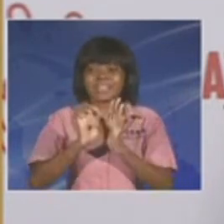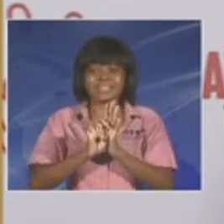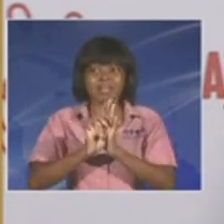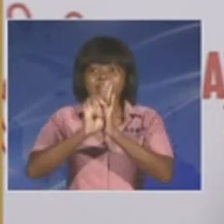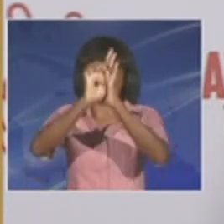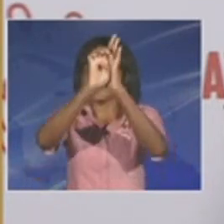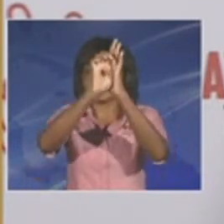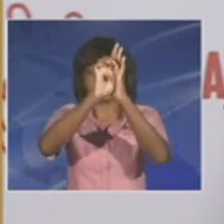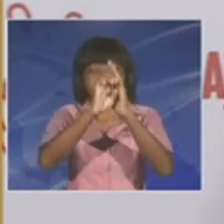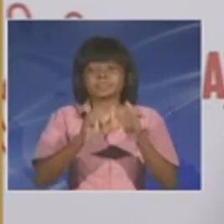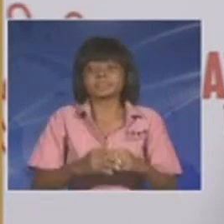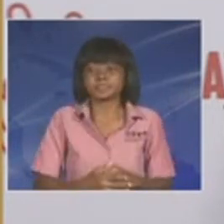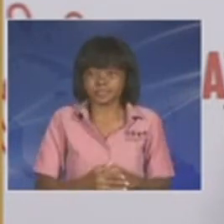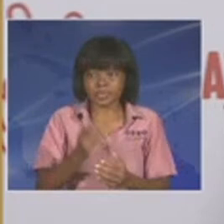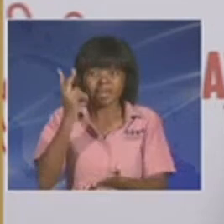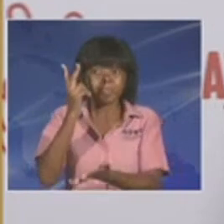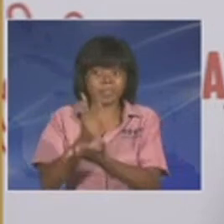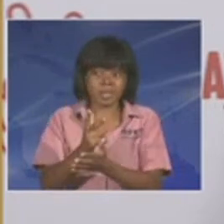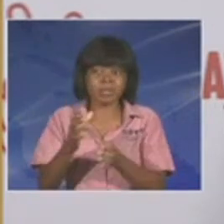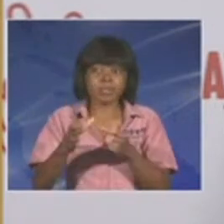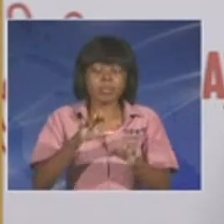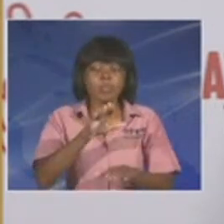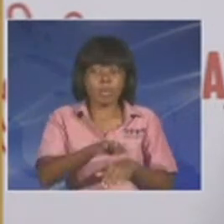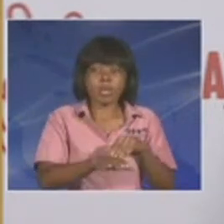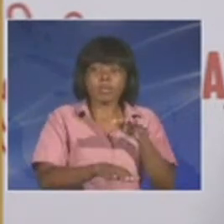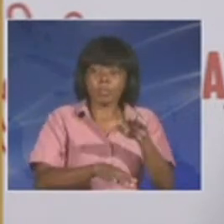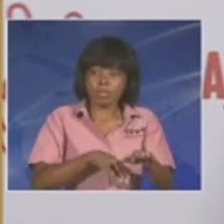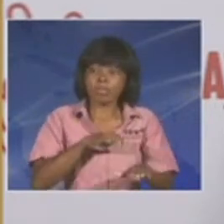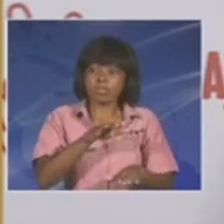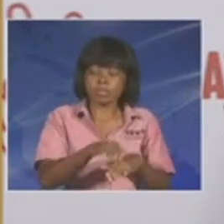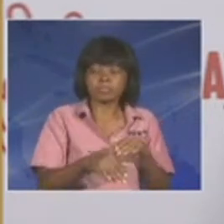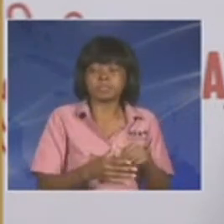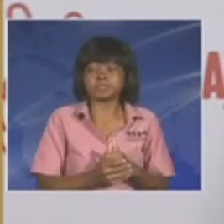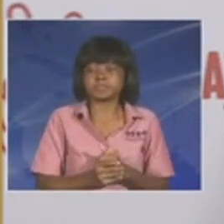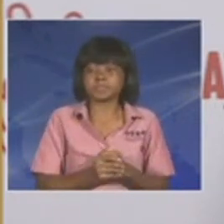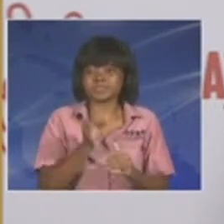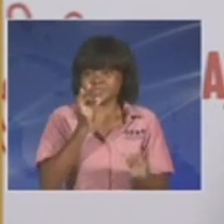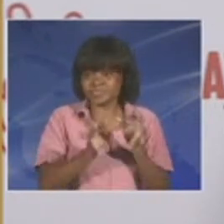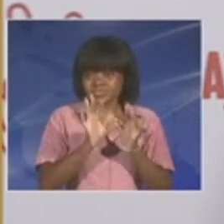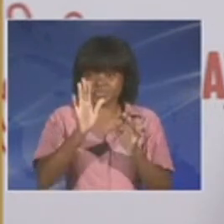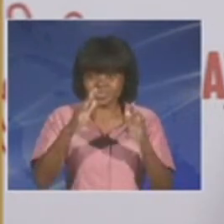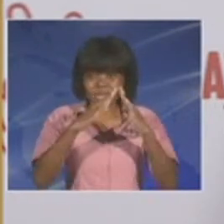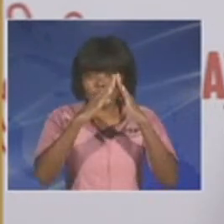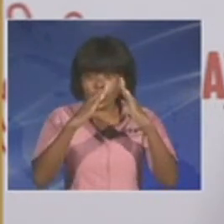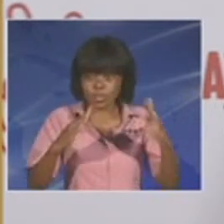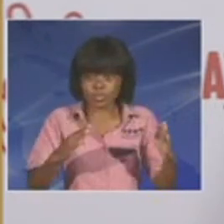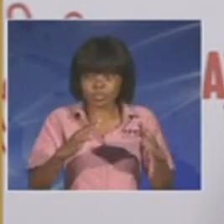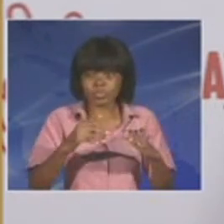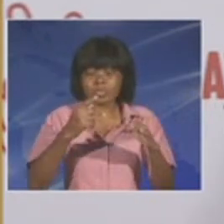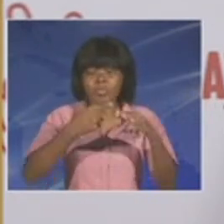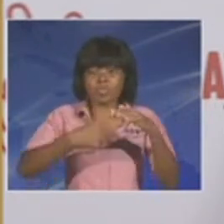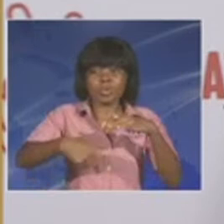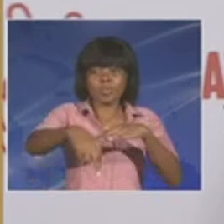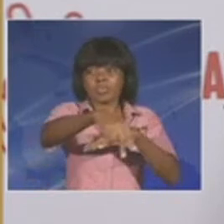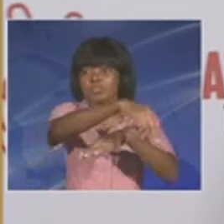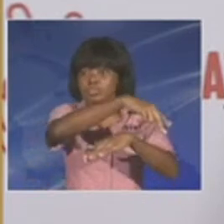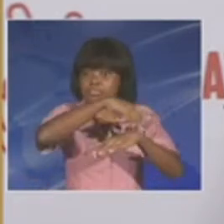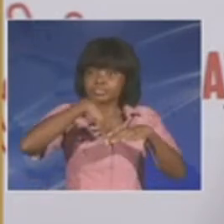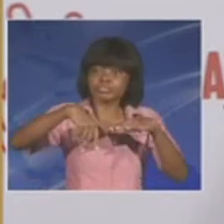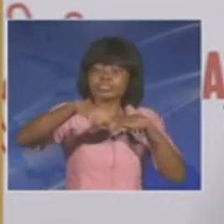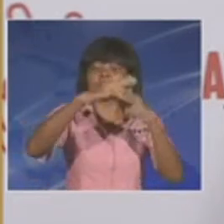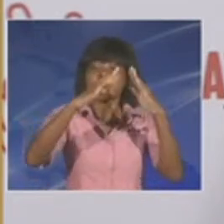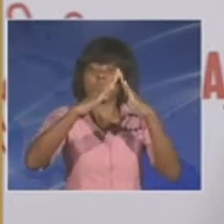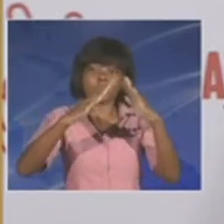so we have a further distance to walk. You can walk up the stairs in your home. You can walk around your home. You can walk in your neighborhood. So get moving does not always